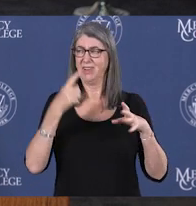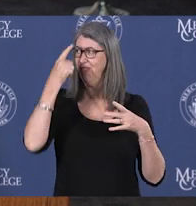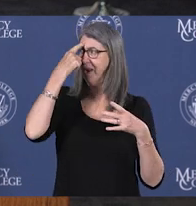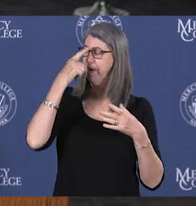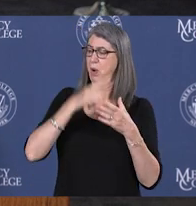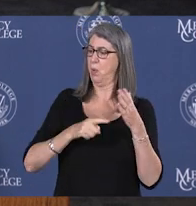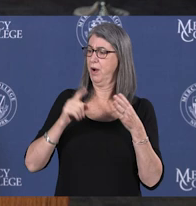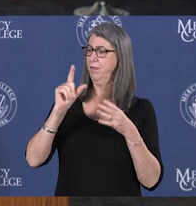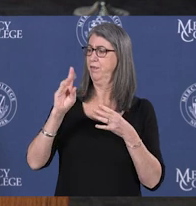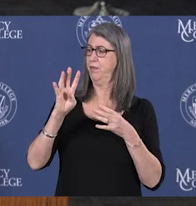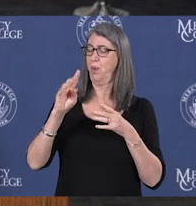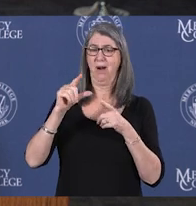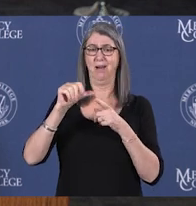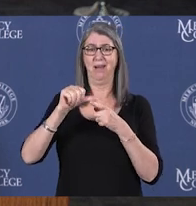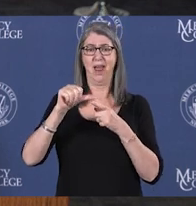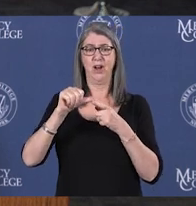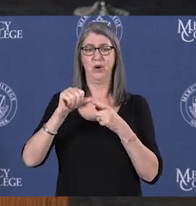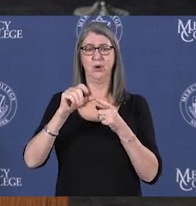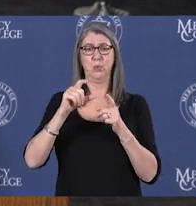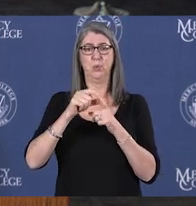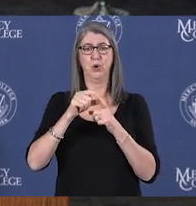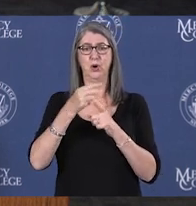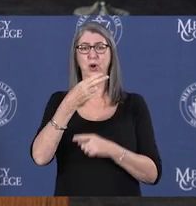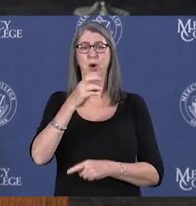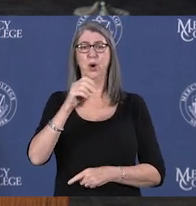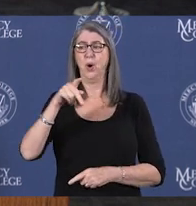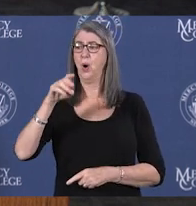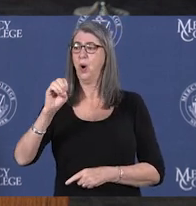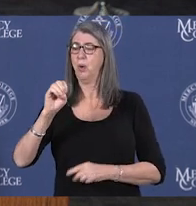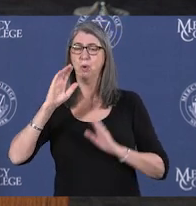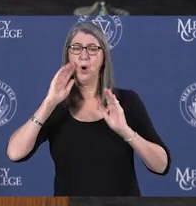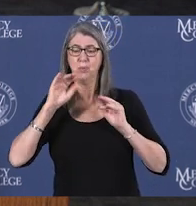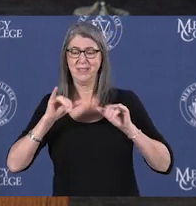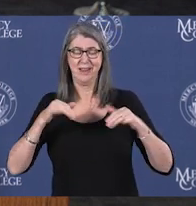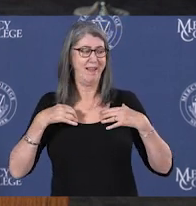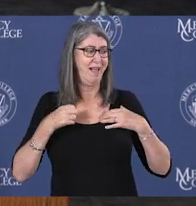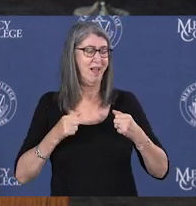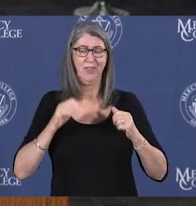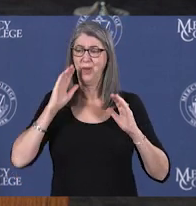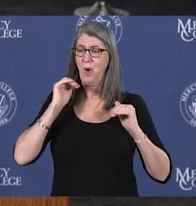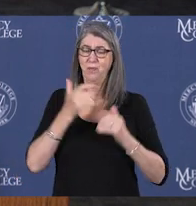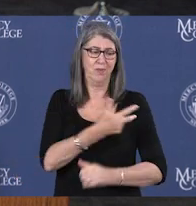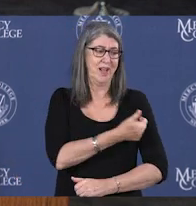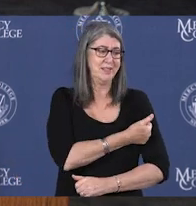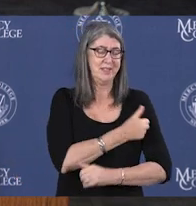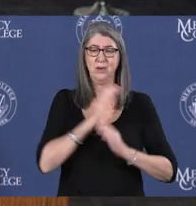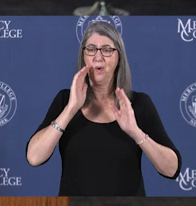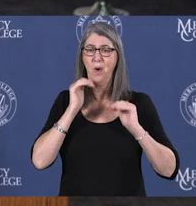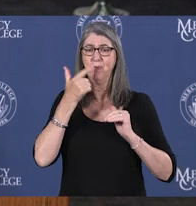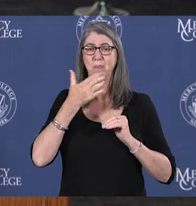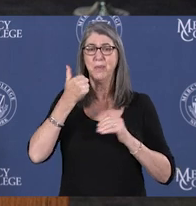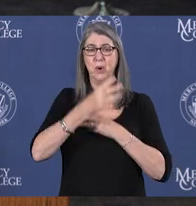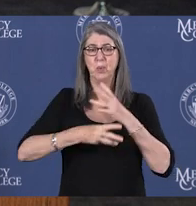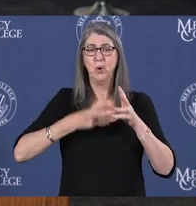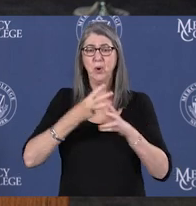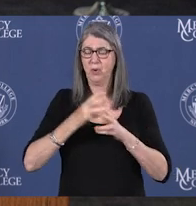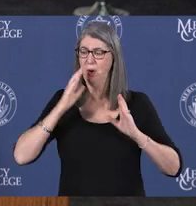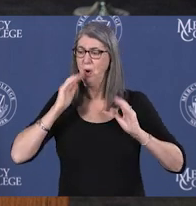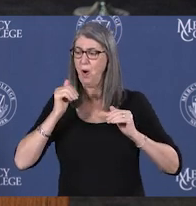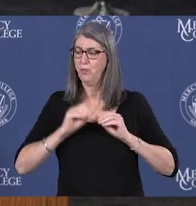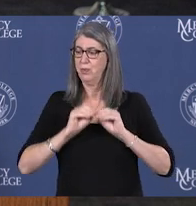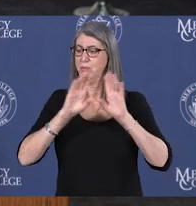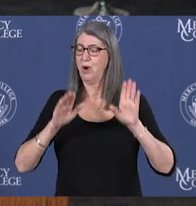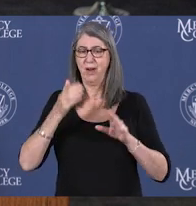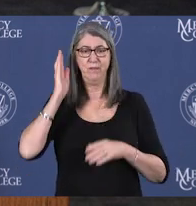was one four-letter word, hope. Hope to stay healthy, hope for a vaccine, hope for a better world, hope for a